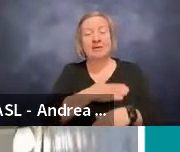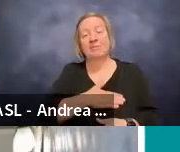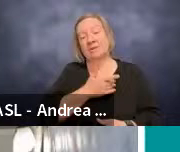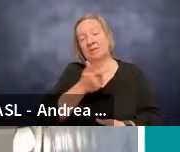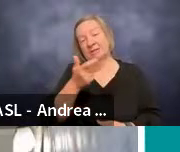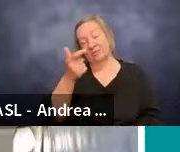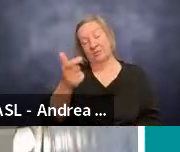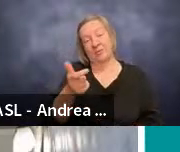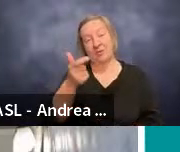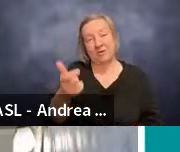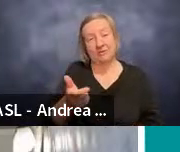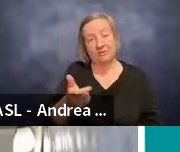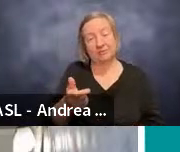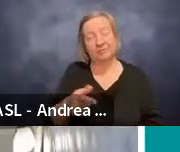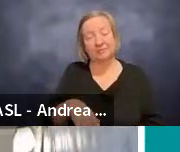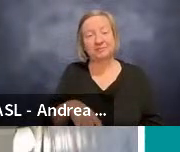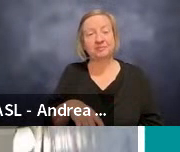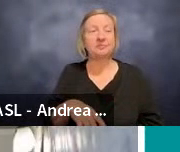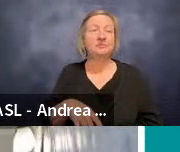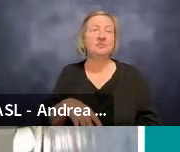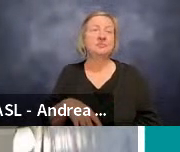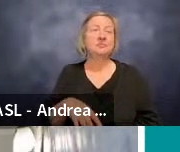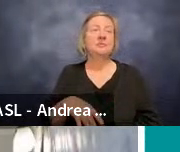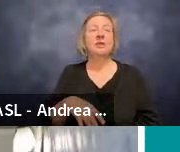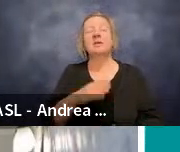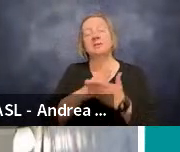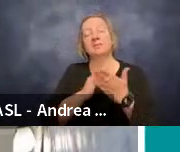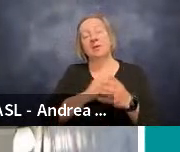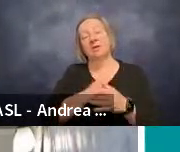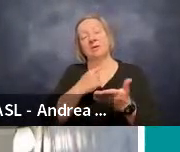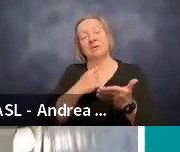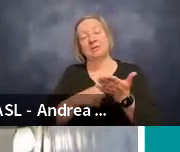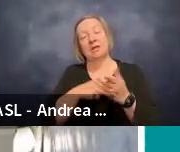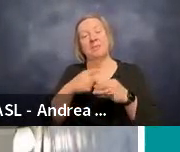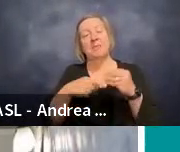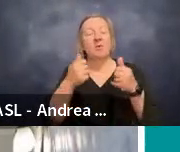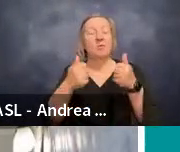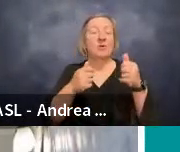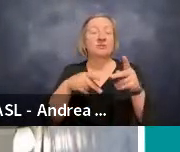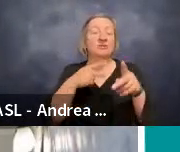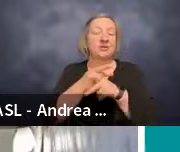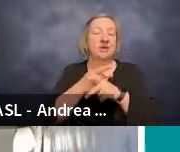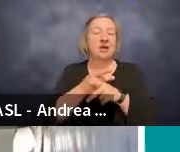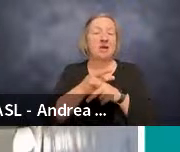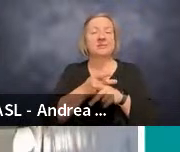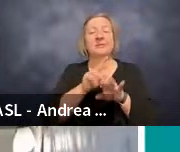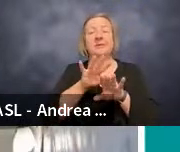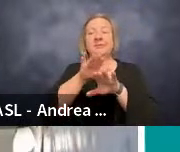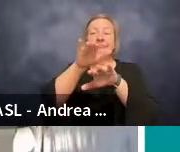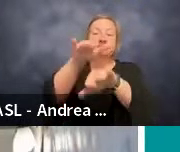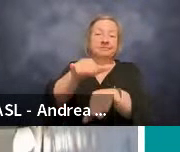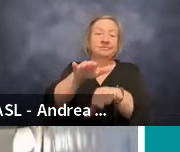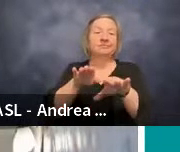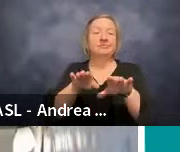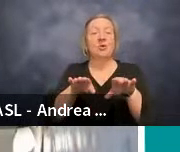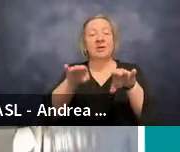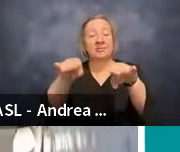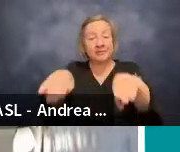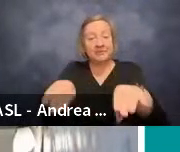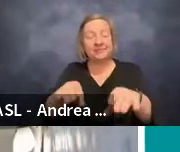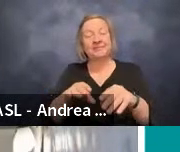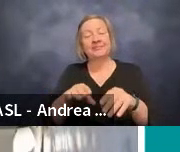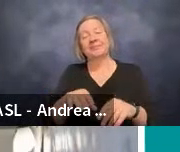it, was around the bridge configuration and how much space